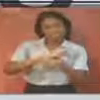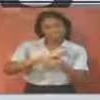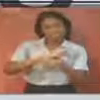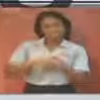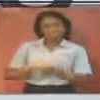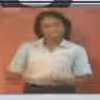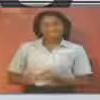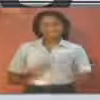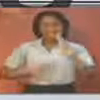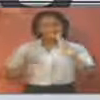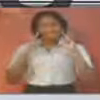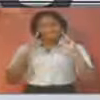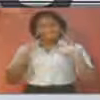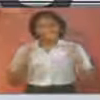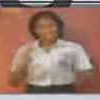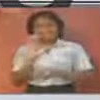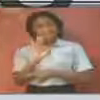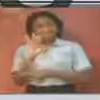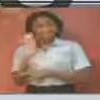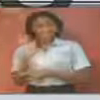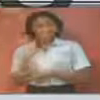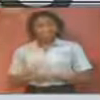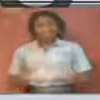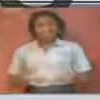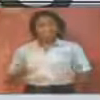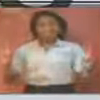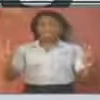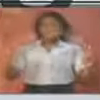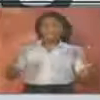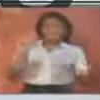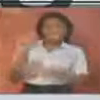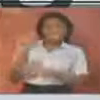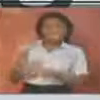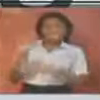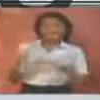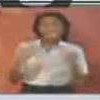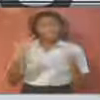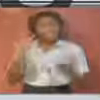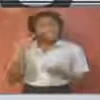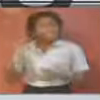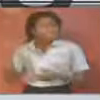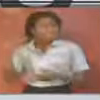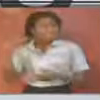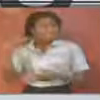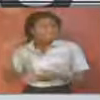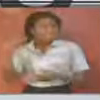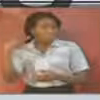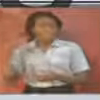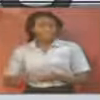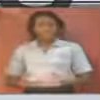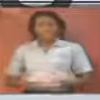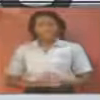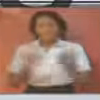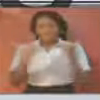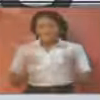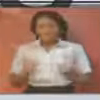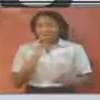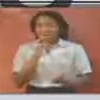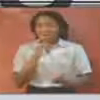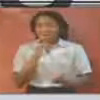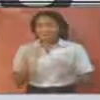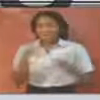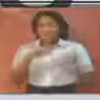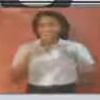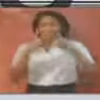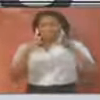live coverage on TTT, Talk City 91.1 FM, and on Facebook at TTT Live Online. We go now to the Manager of Corporate